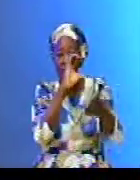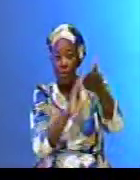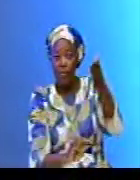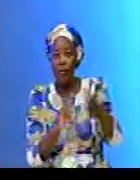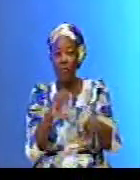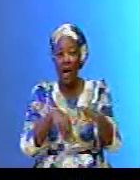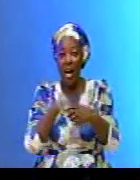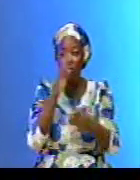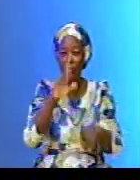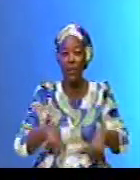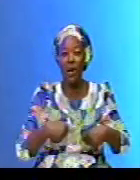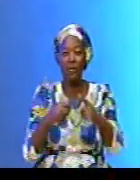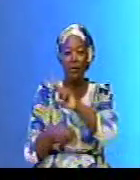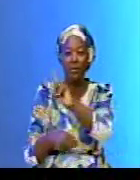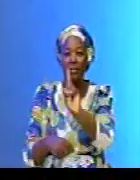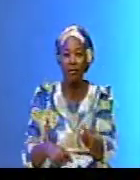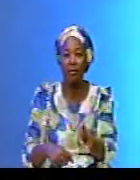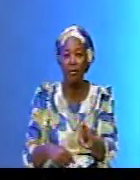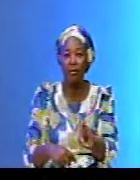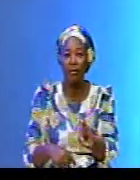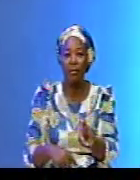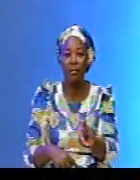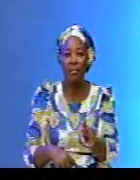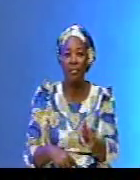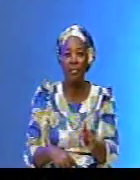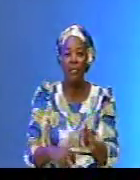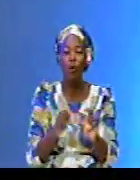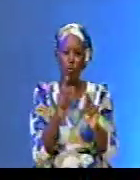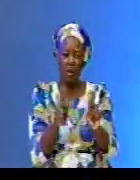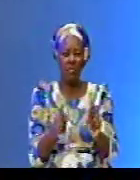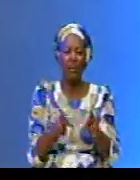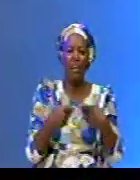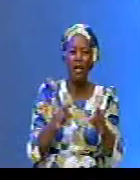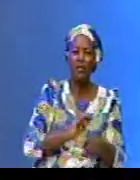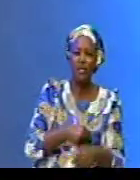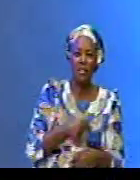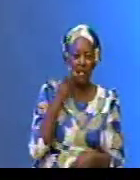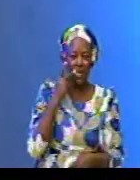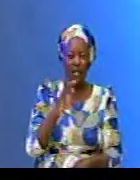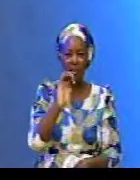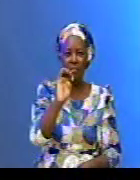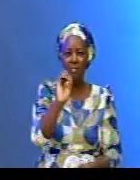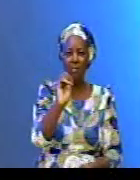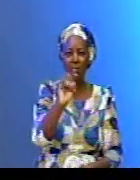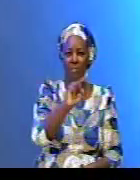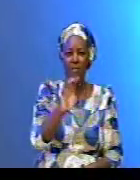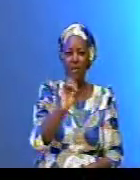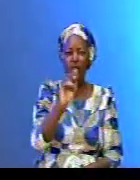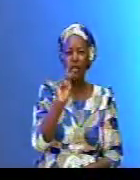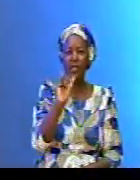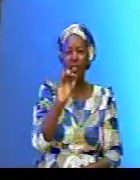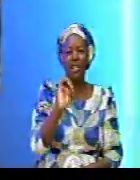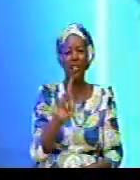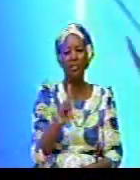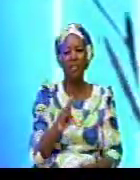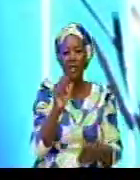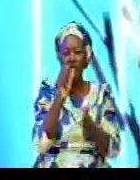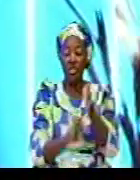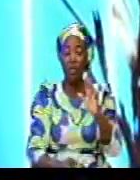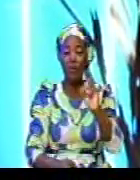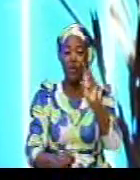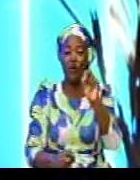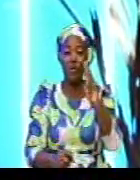When will that mountain be removed out of your life? Okay, let's look